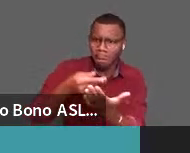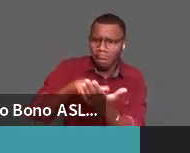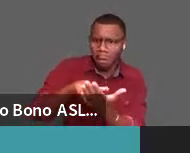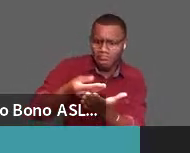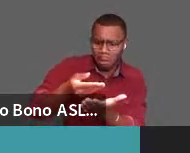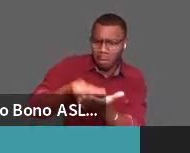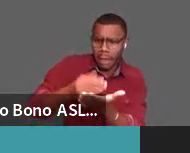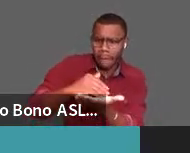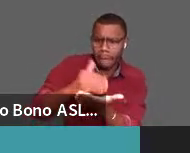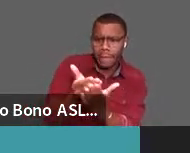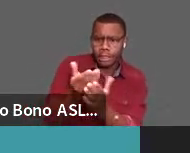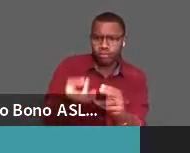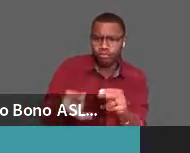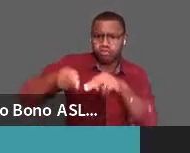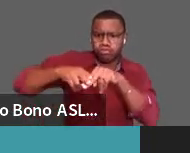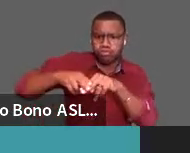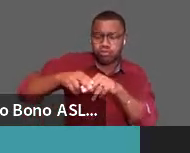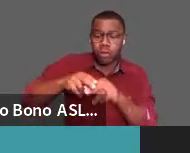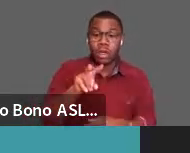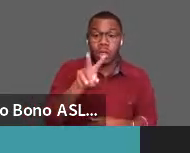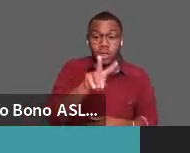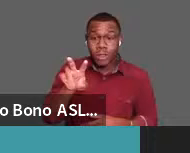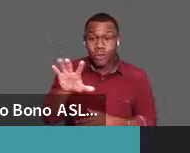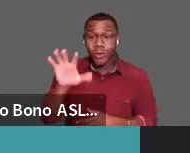from 2,200 beds to